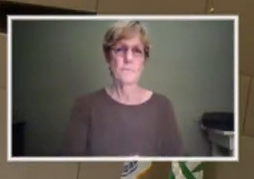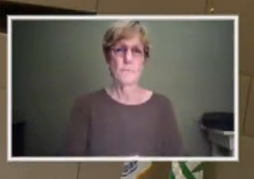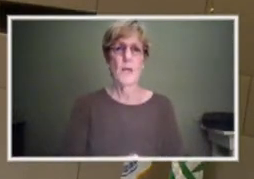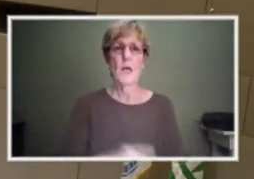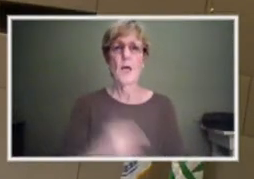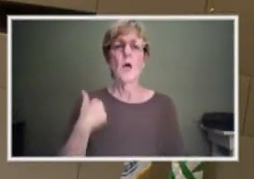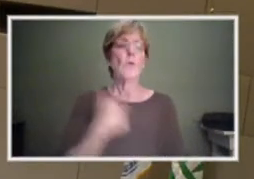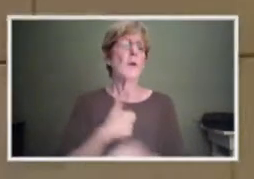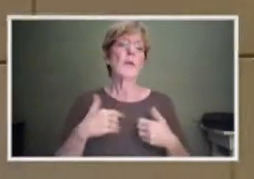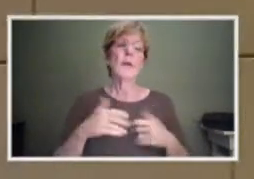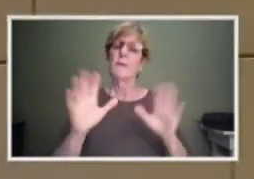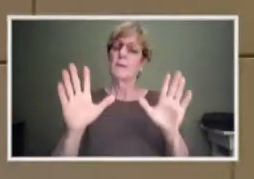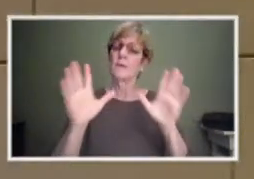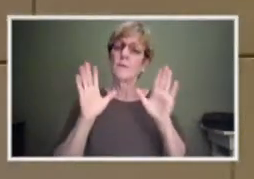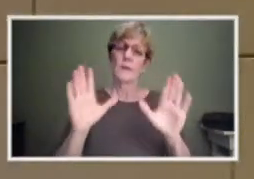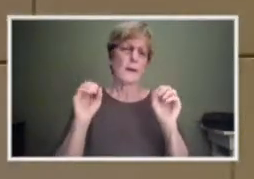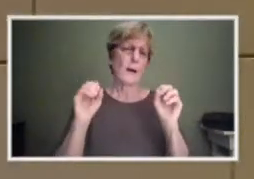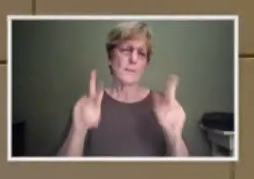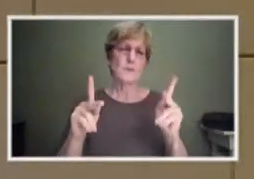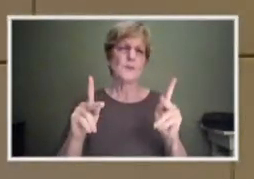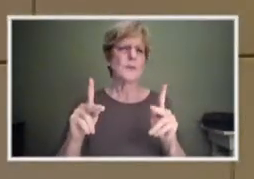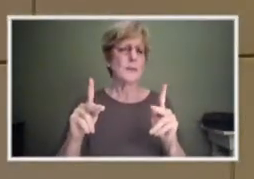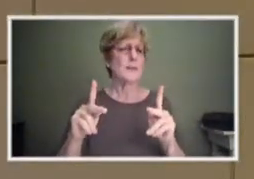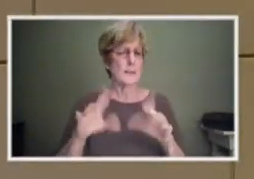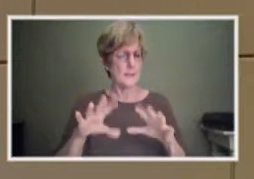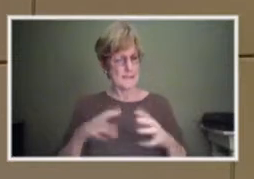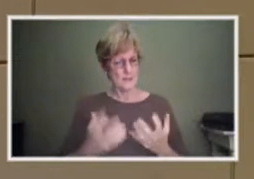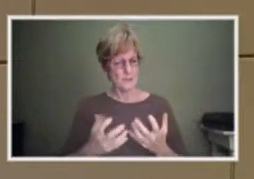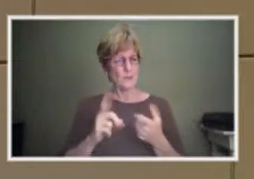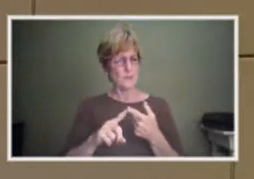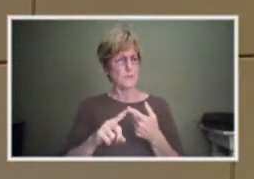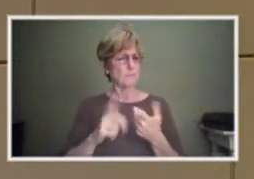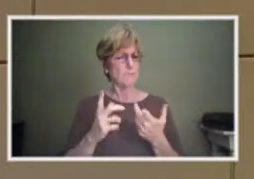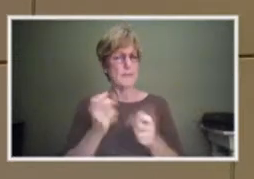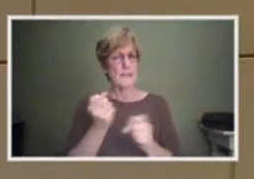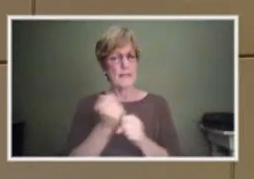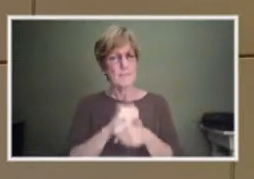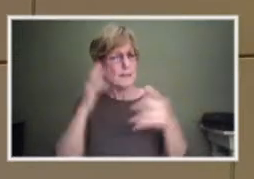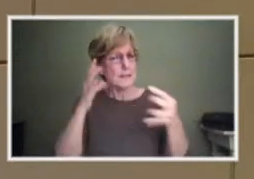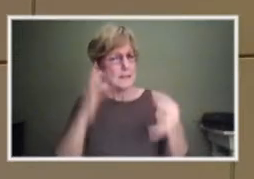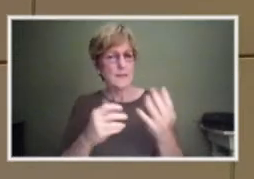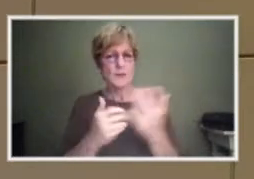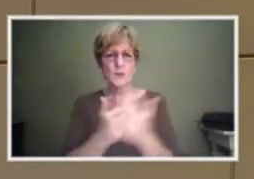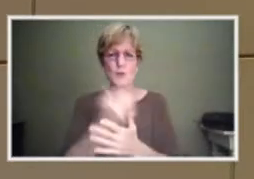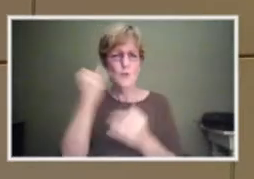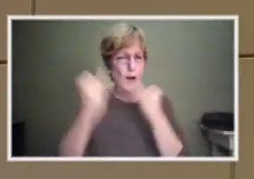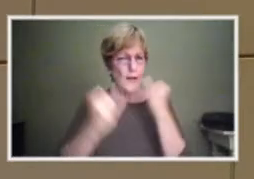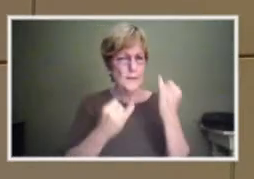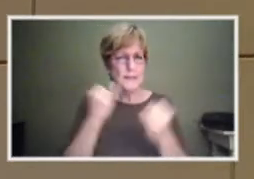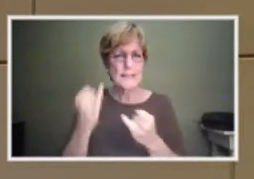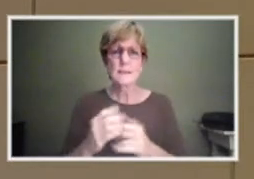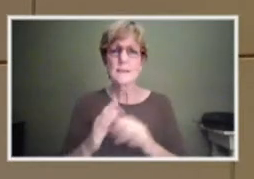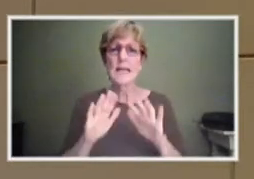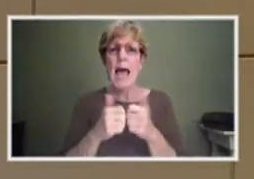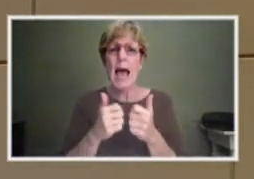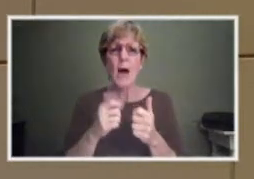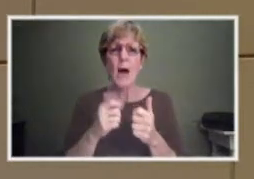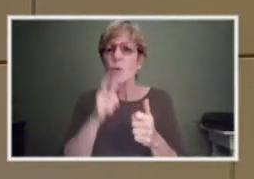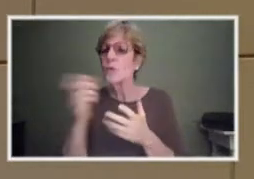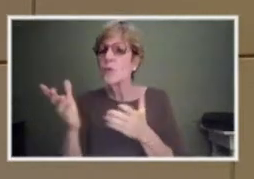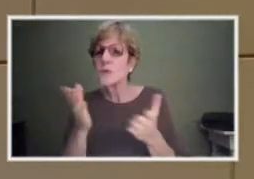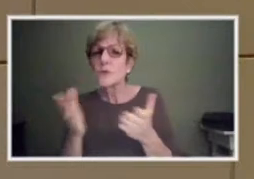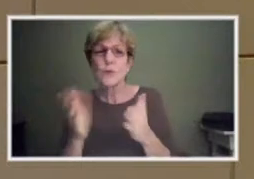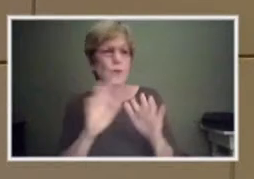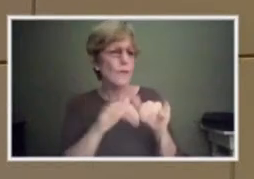great opportunity as a council to make some decisions in these new ideas that everyone has, who we serve, how we serve